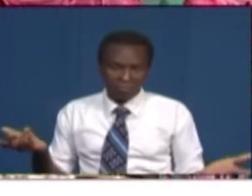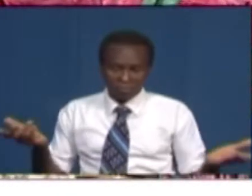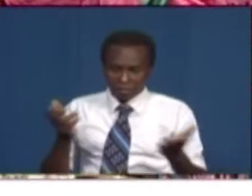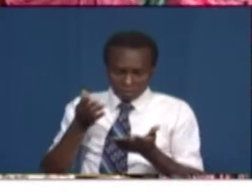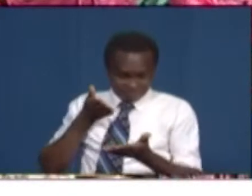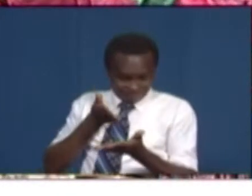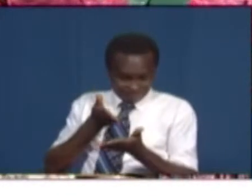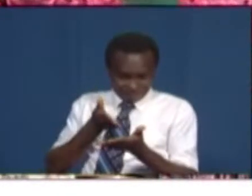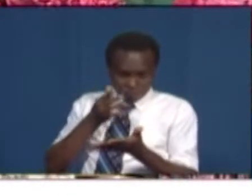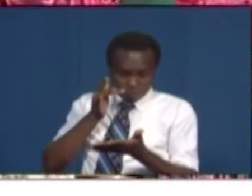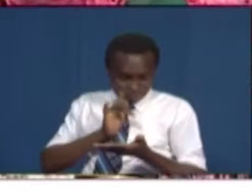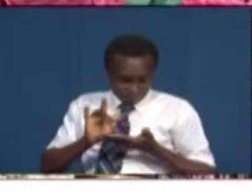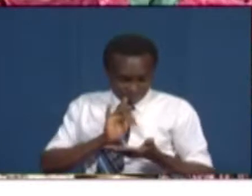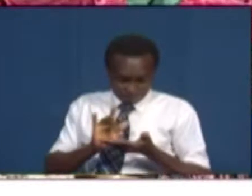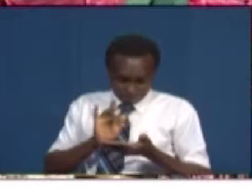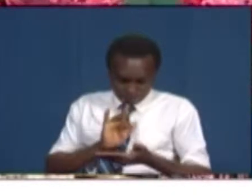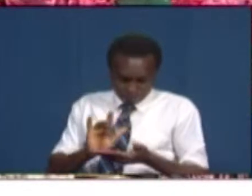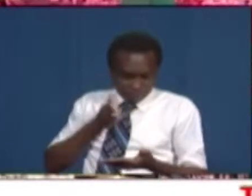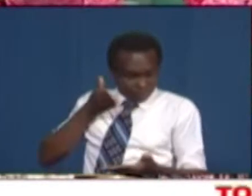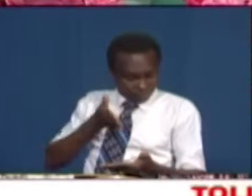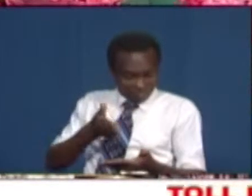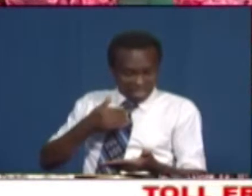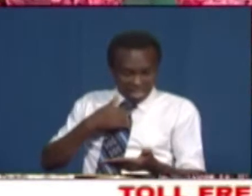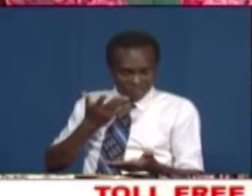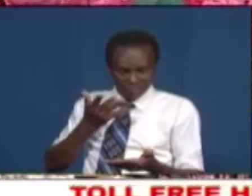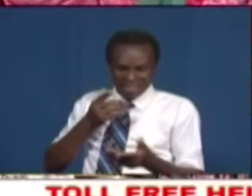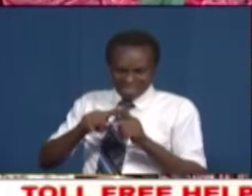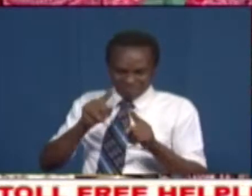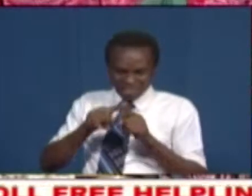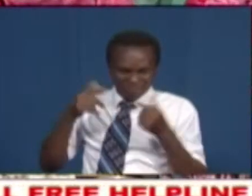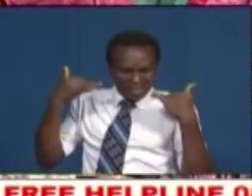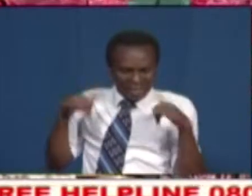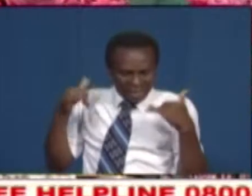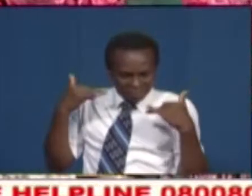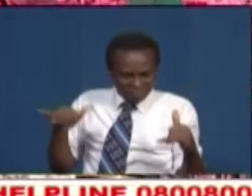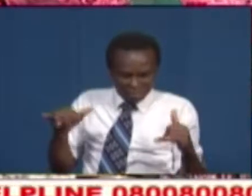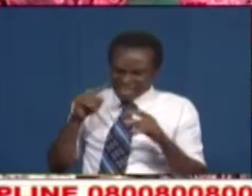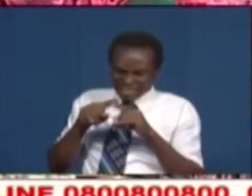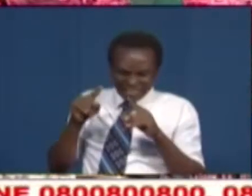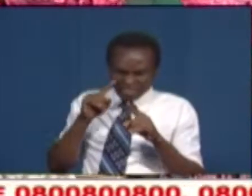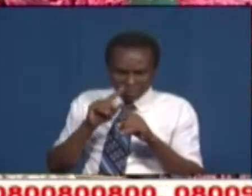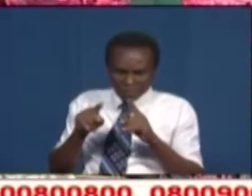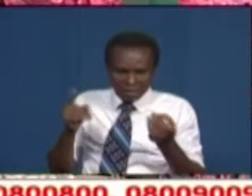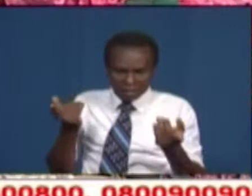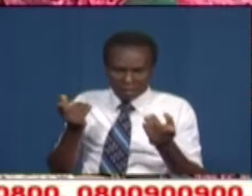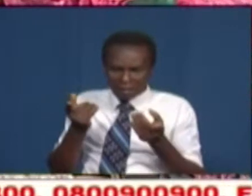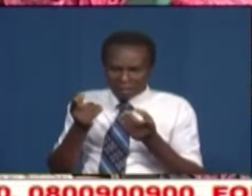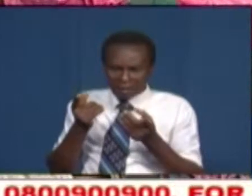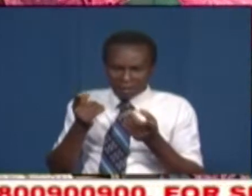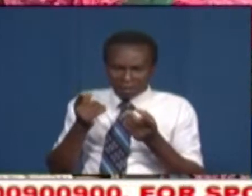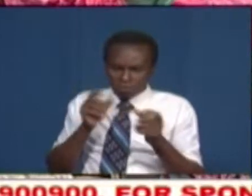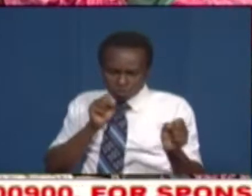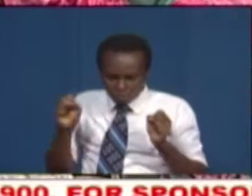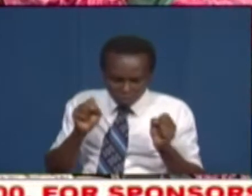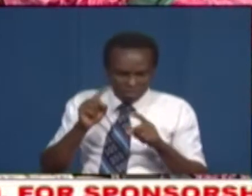because we are trying to build rapport. So you can go and play or yes, and things like that. And nice. Build confidence of adolescents